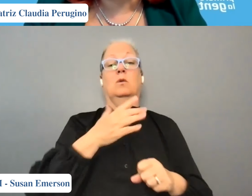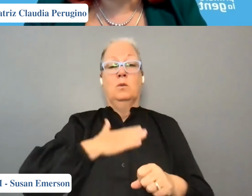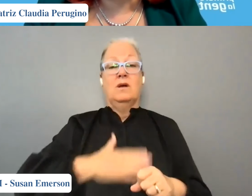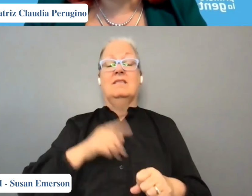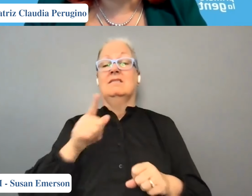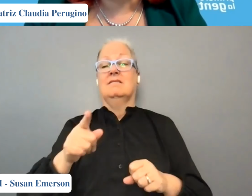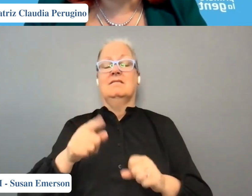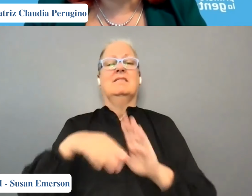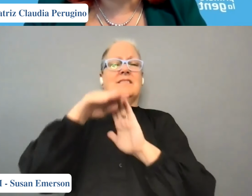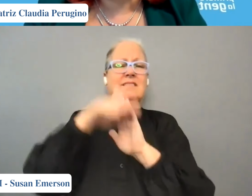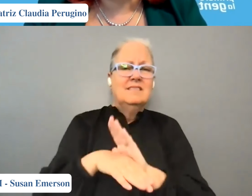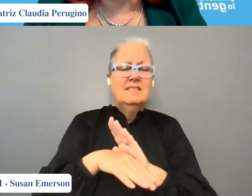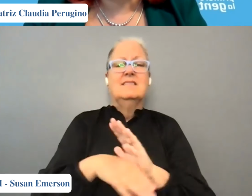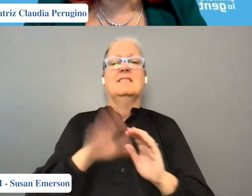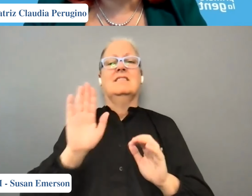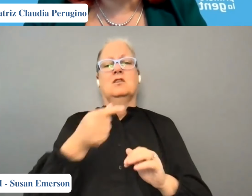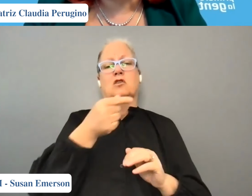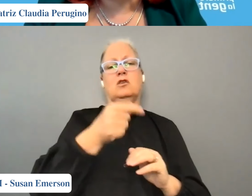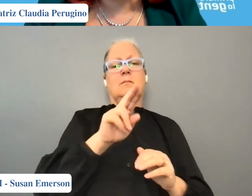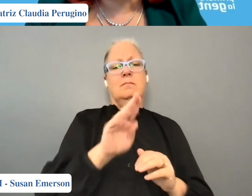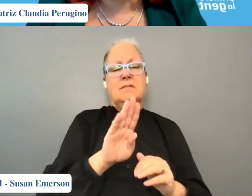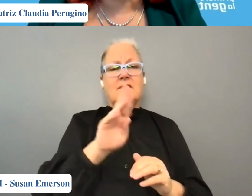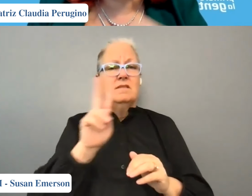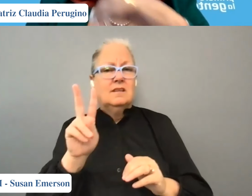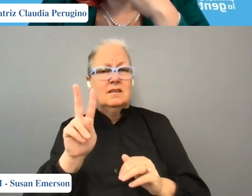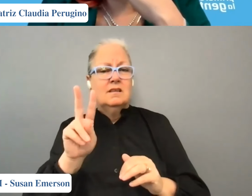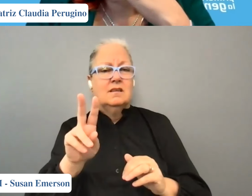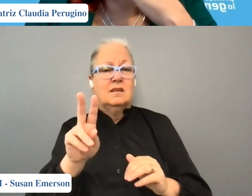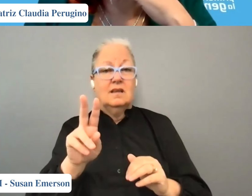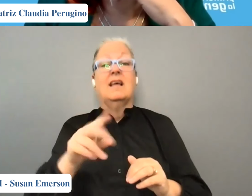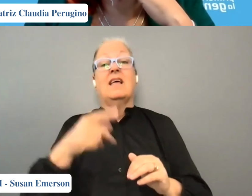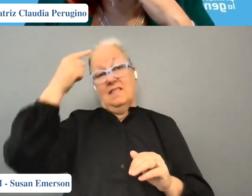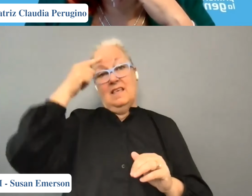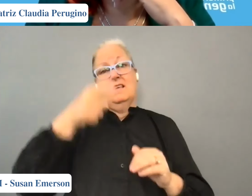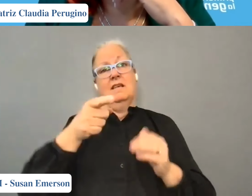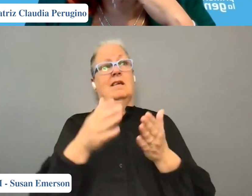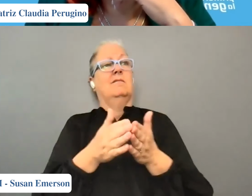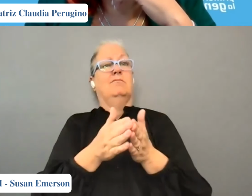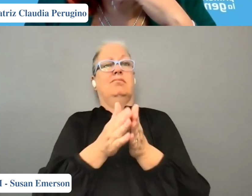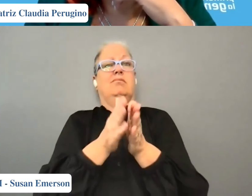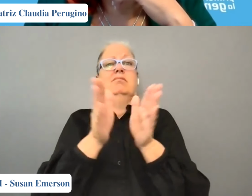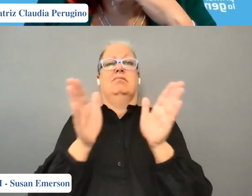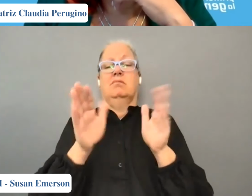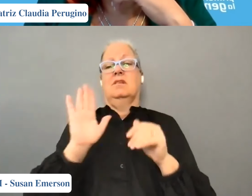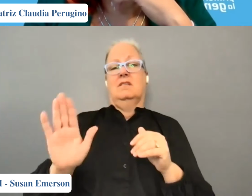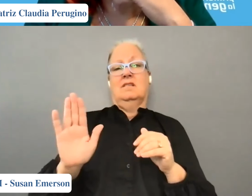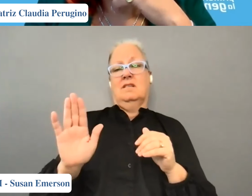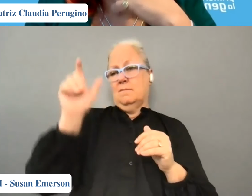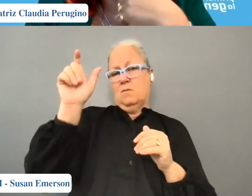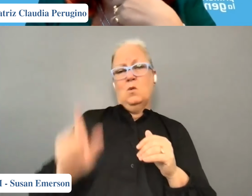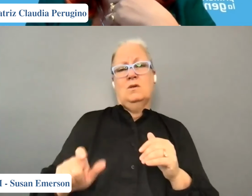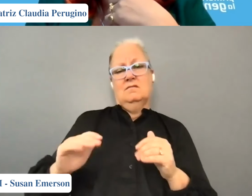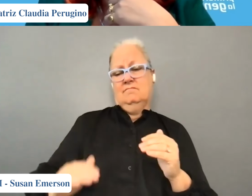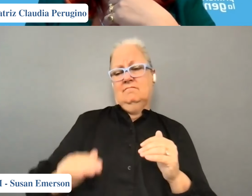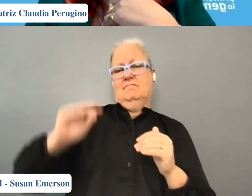and gender-based violence risks and violence across the life cycle. Now, the